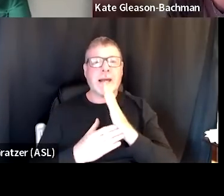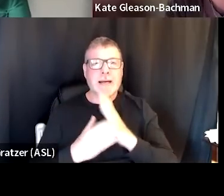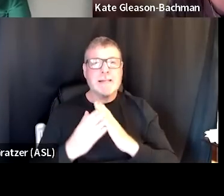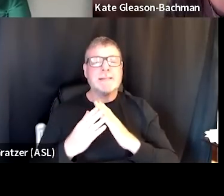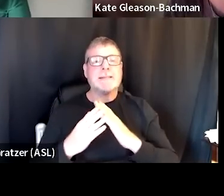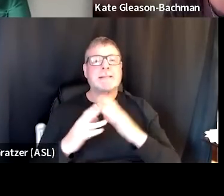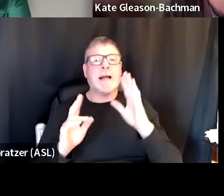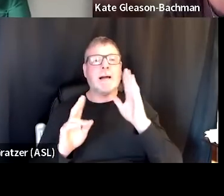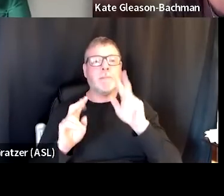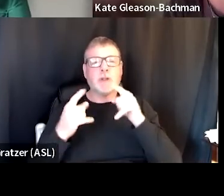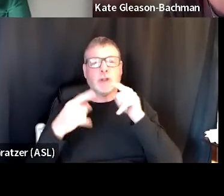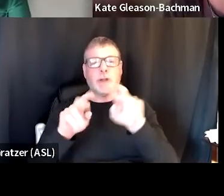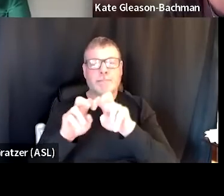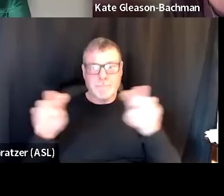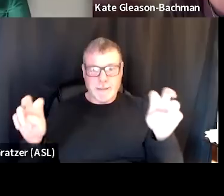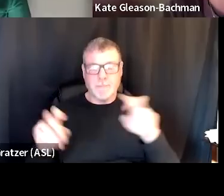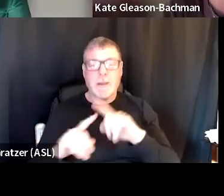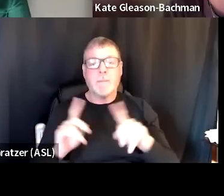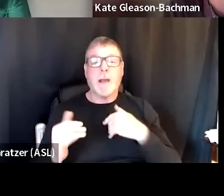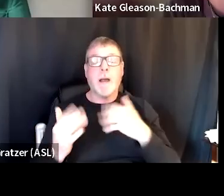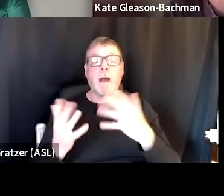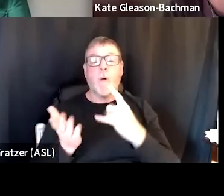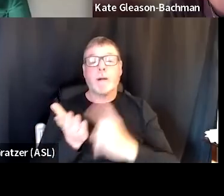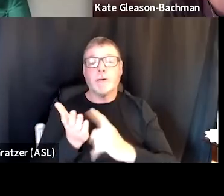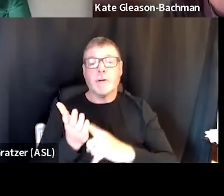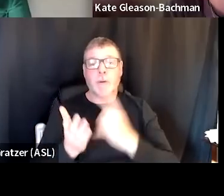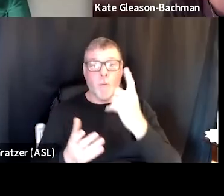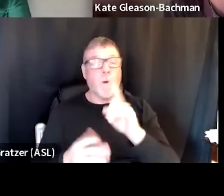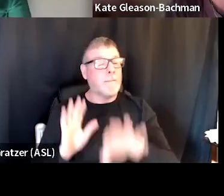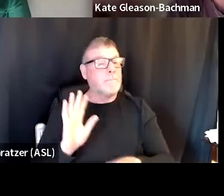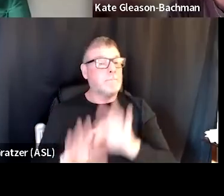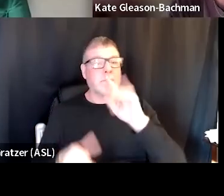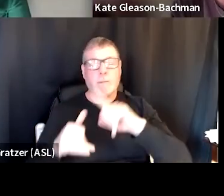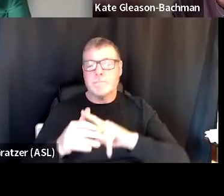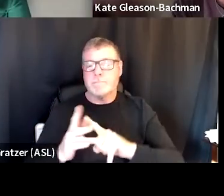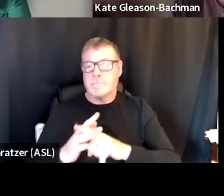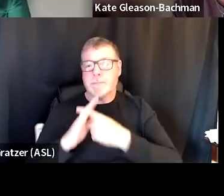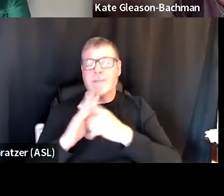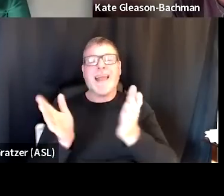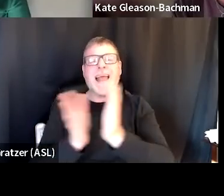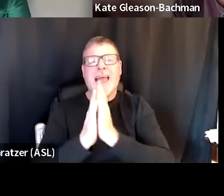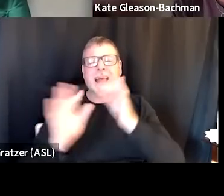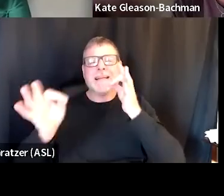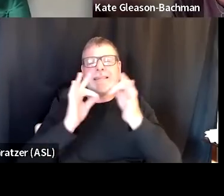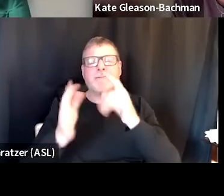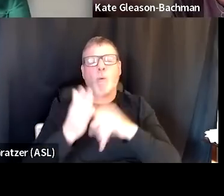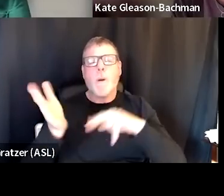the panel. I want to start just with addressing a question that I saw in the very beginning, just asking for a definition of what